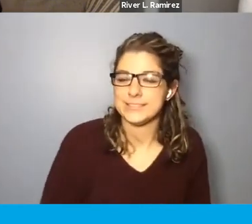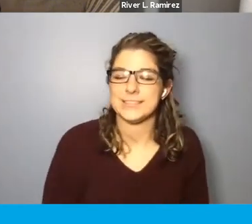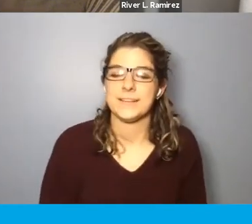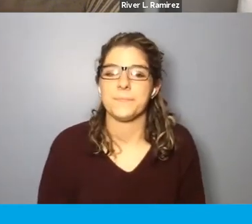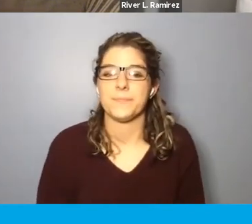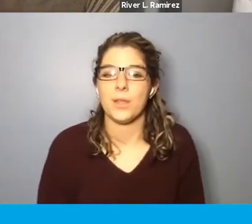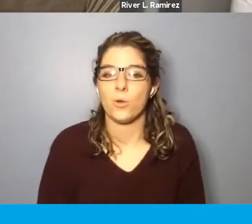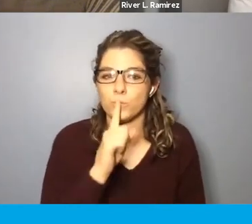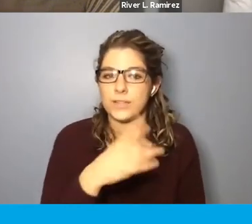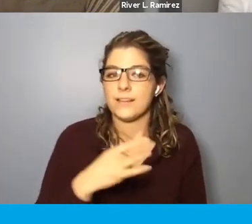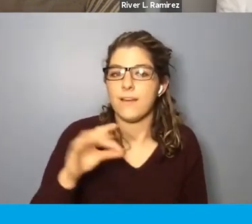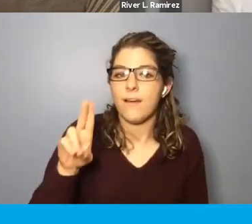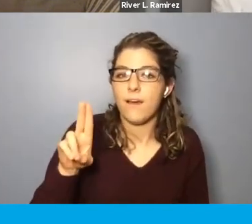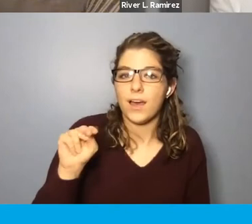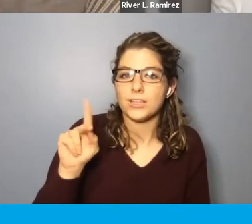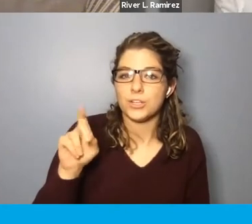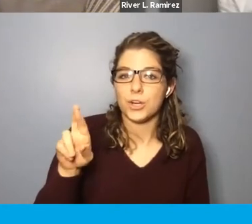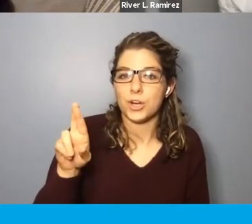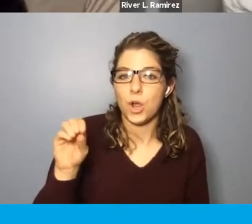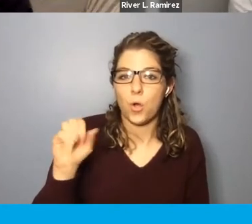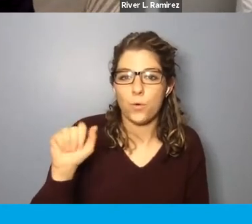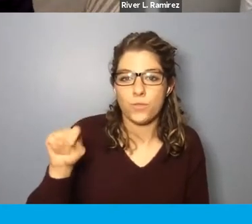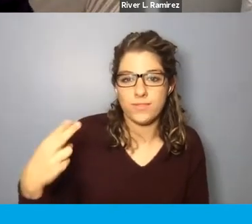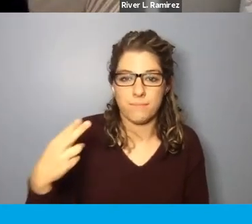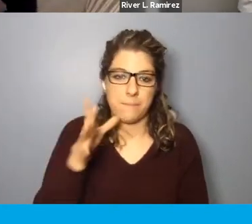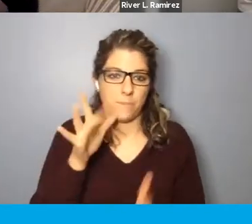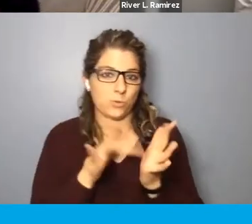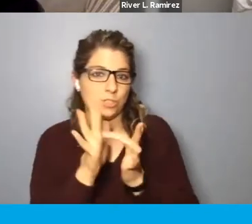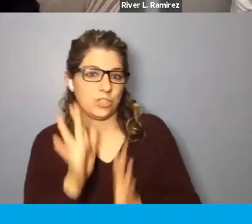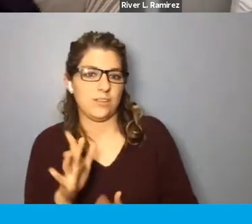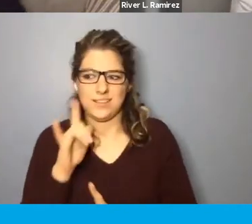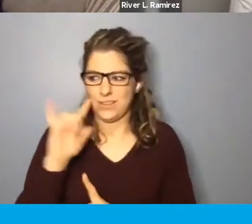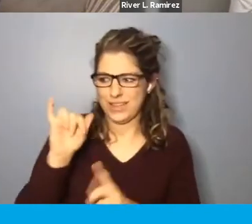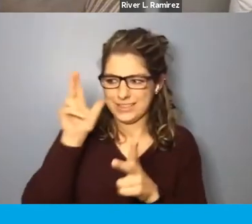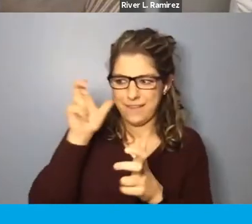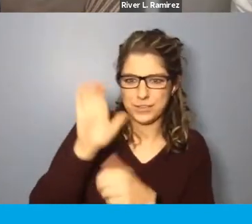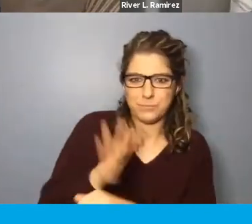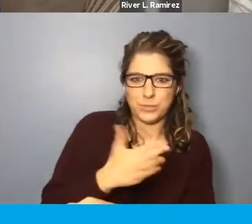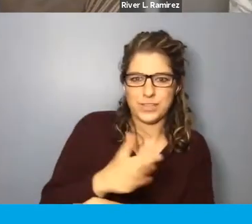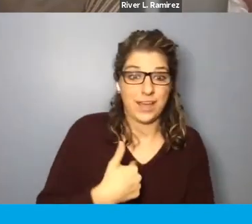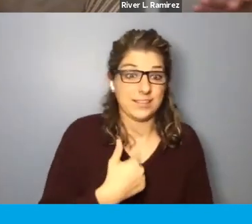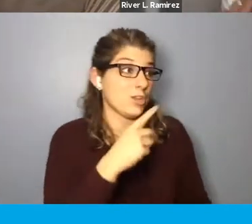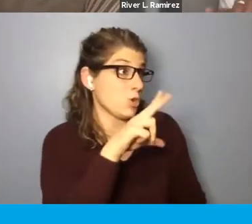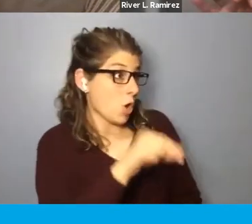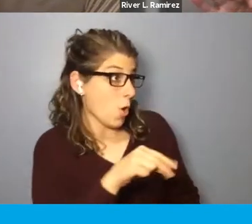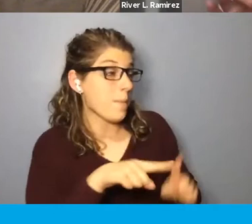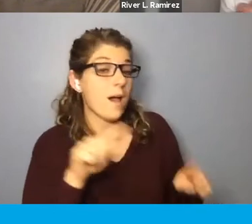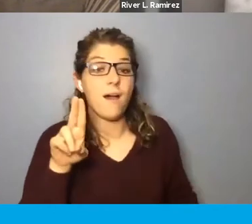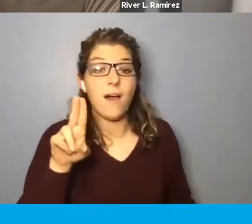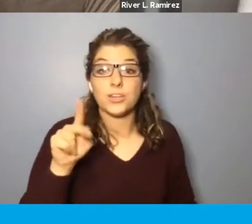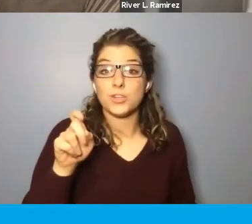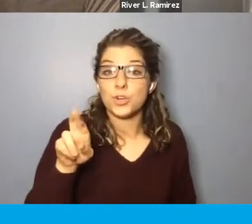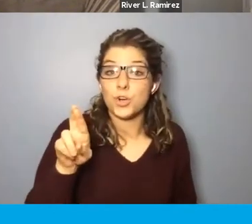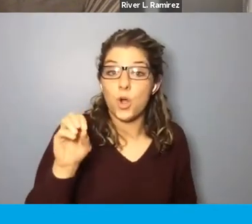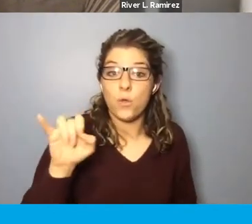was really into Under Oath. My mom's very Christian and she'd be like, this sounds like devil's music. And I'd be like, no, but Under Oath was actually